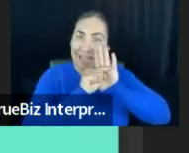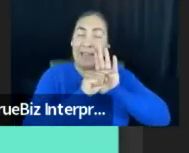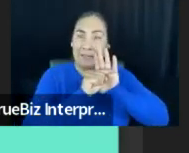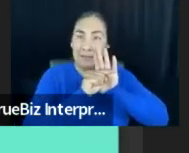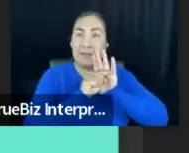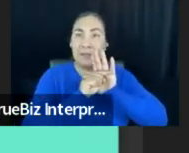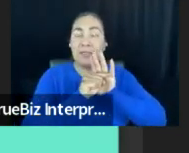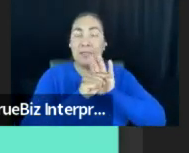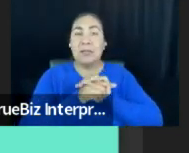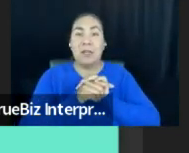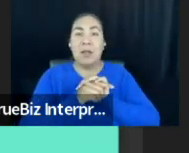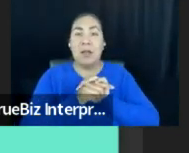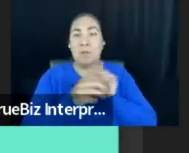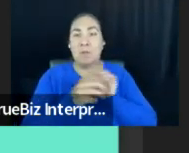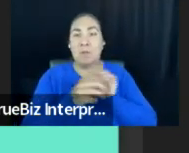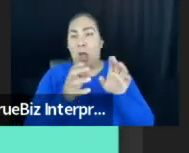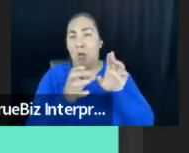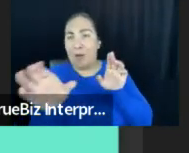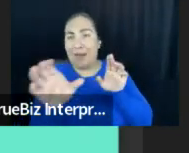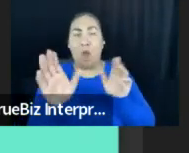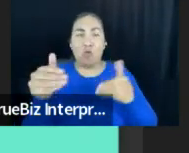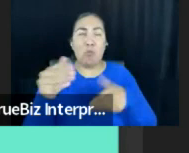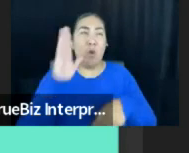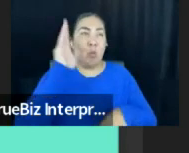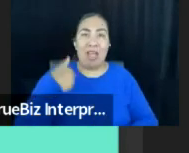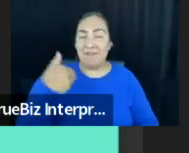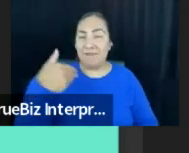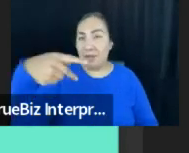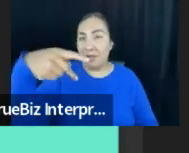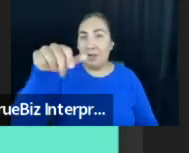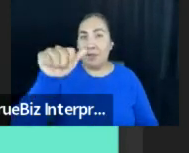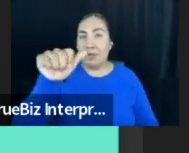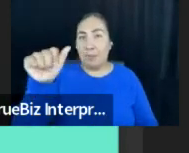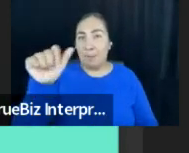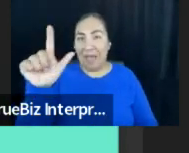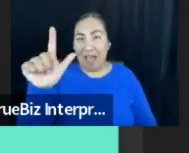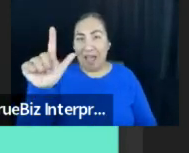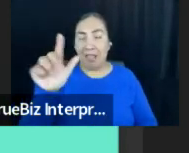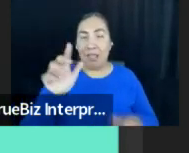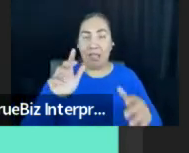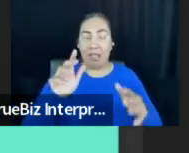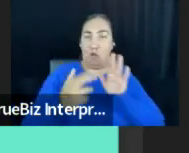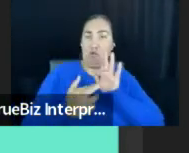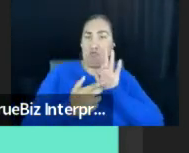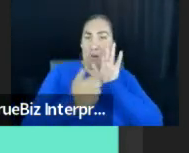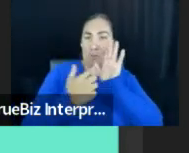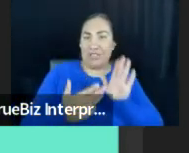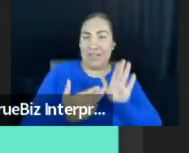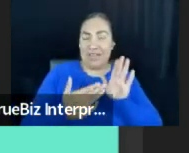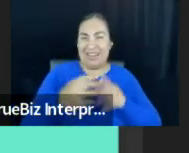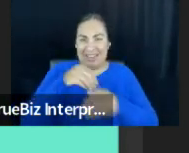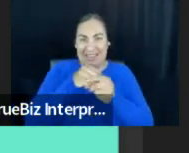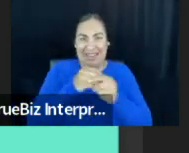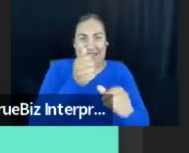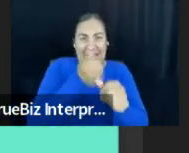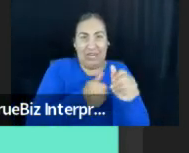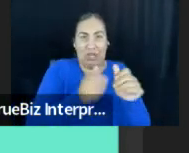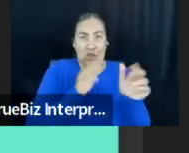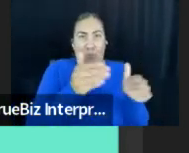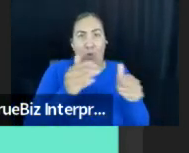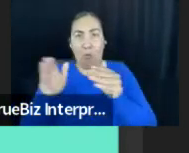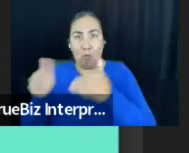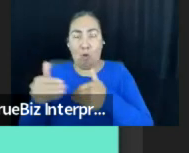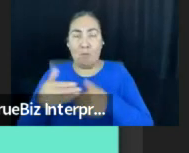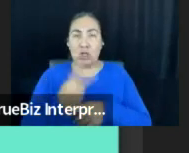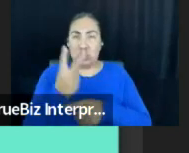them. We will have a PAAL rep in each of the two rooms, and a